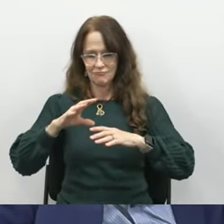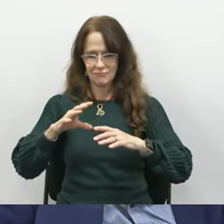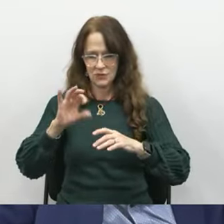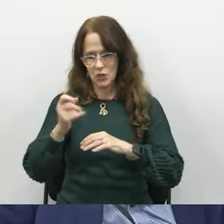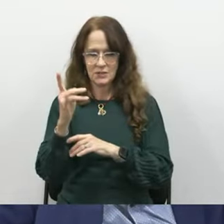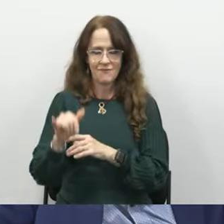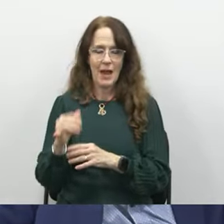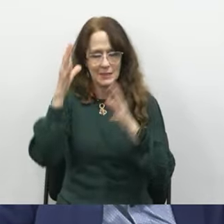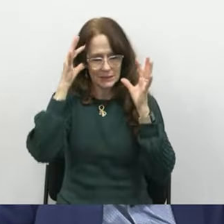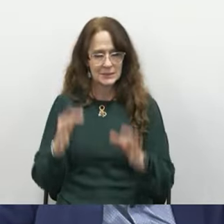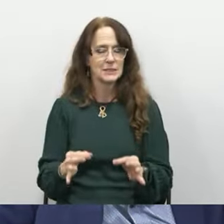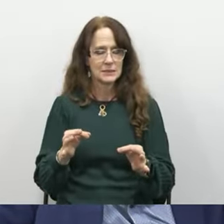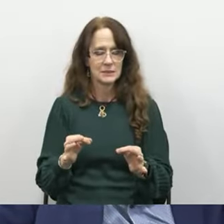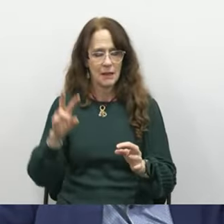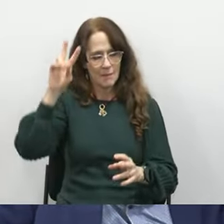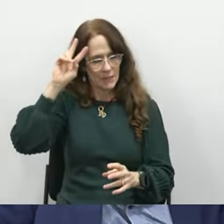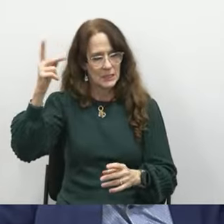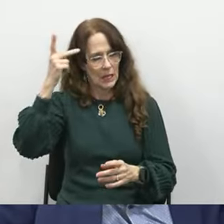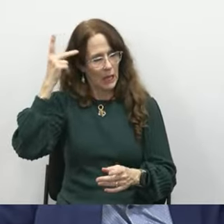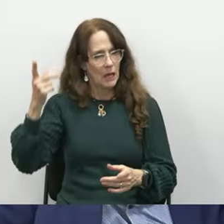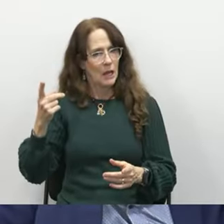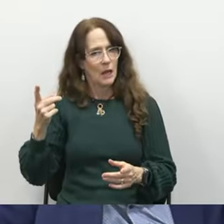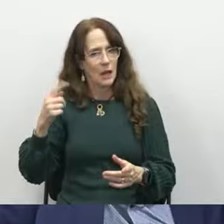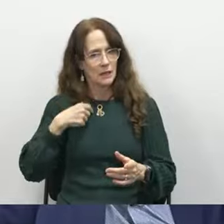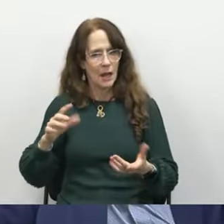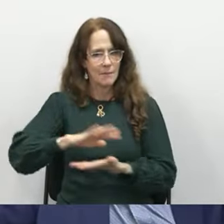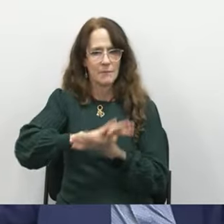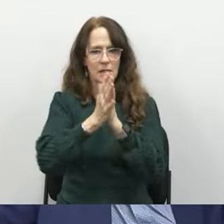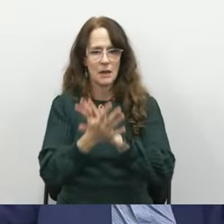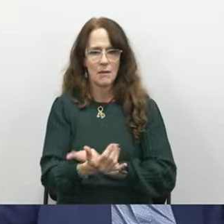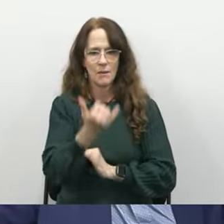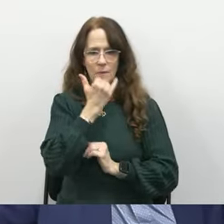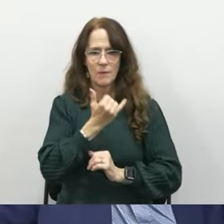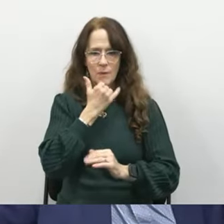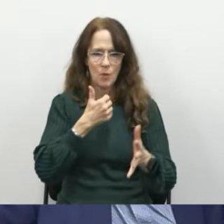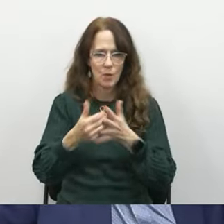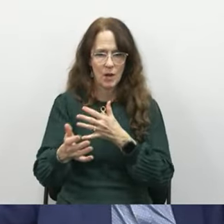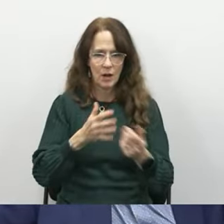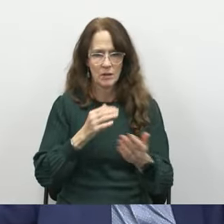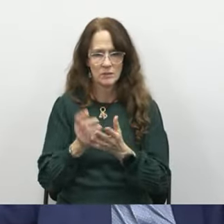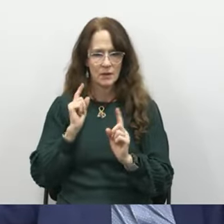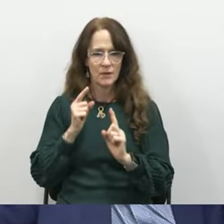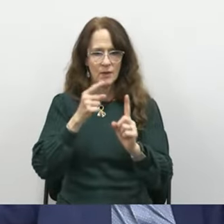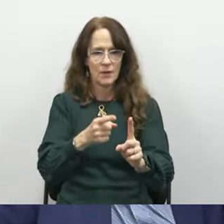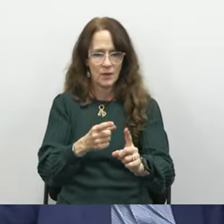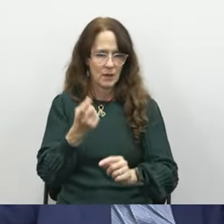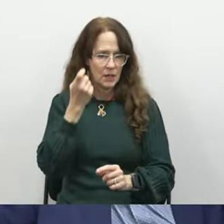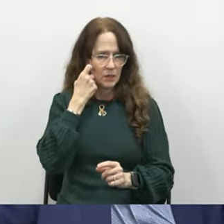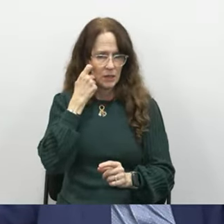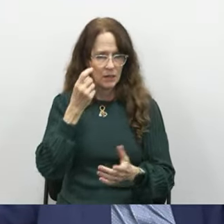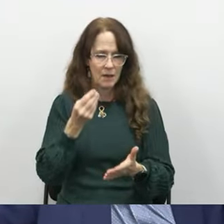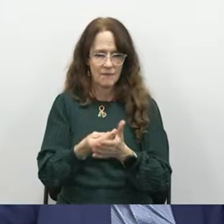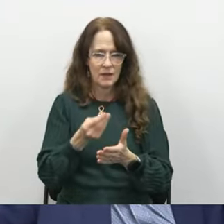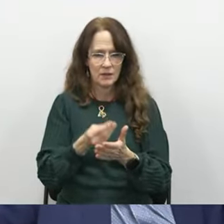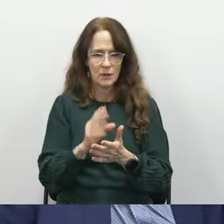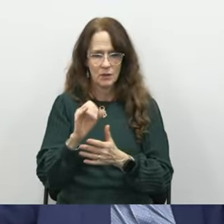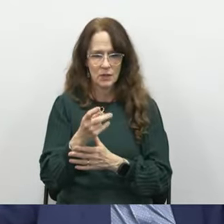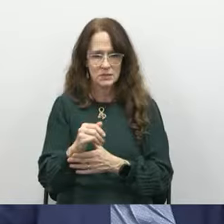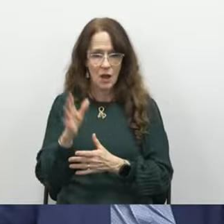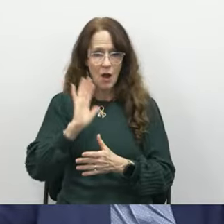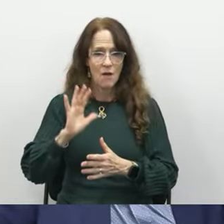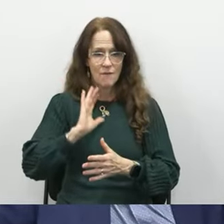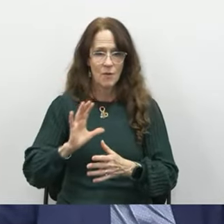misinformation can cross into disinformation, regardless of intent. During the last fiscal crisis, our former superintendent